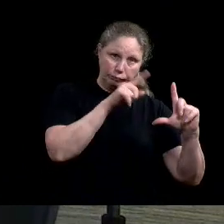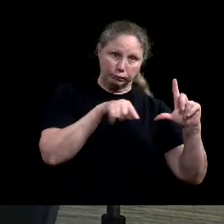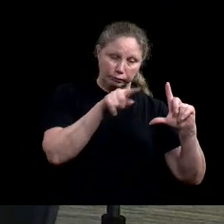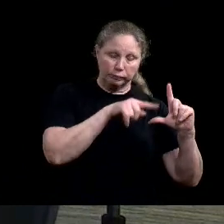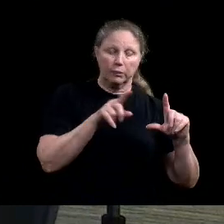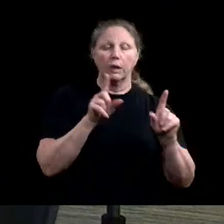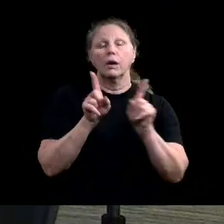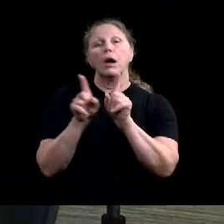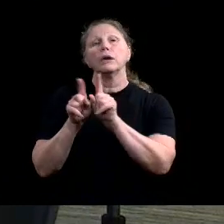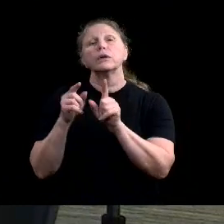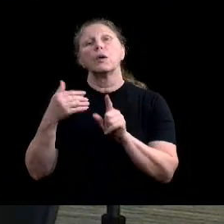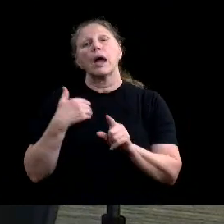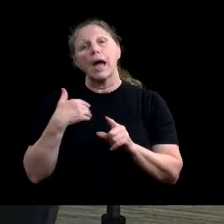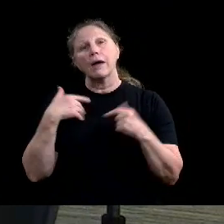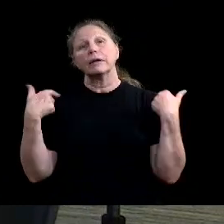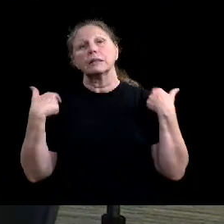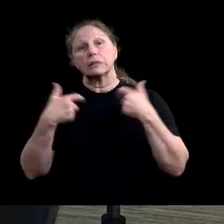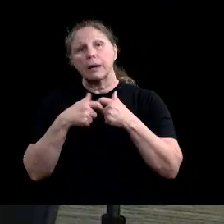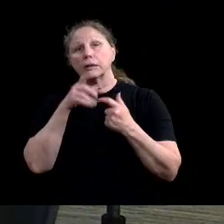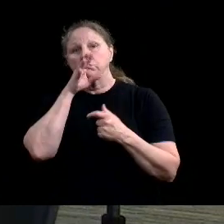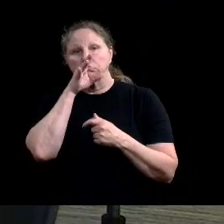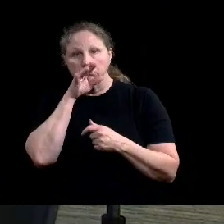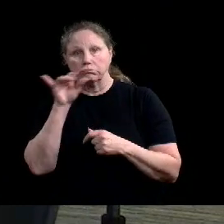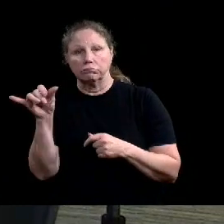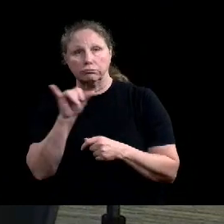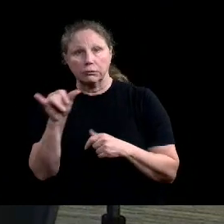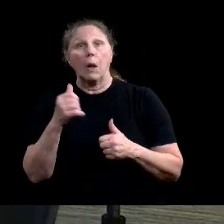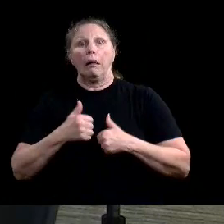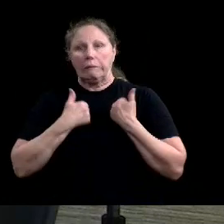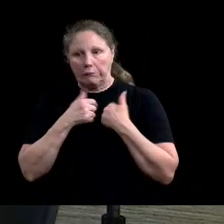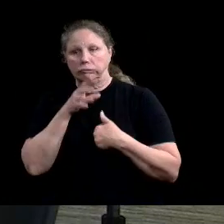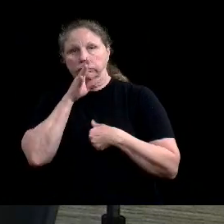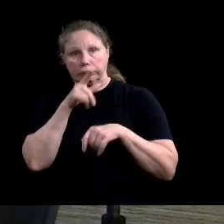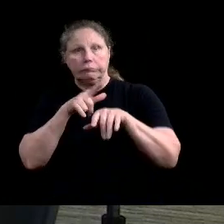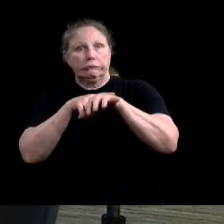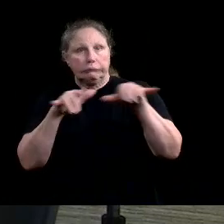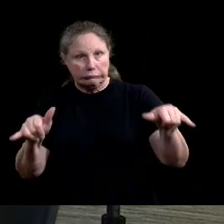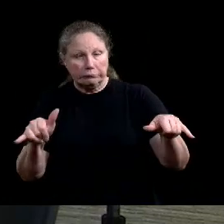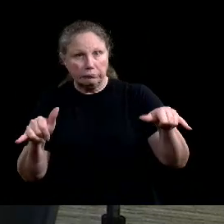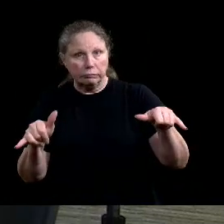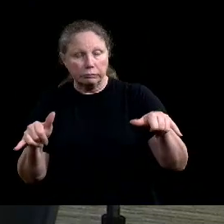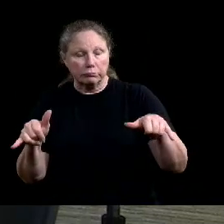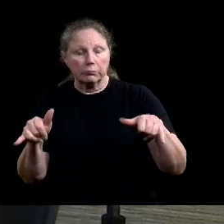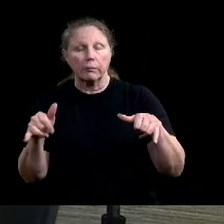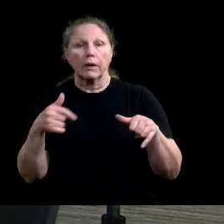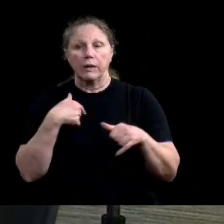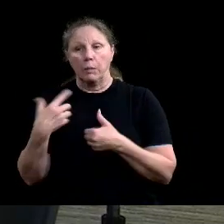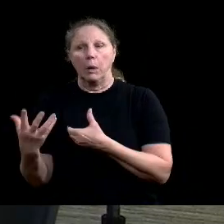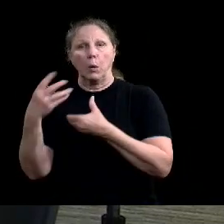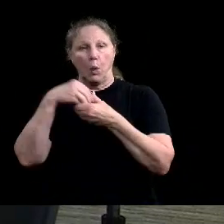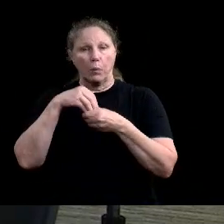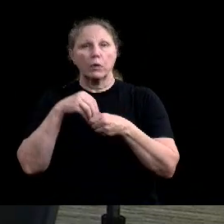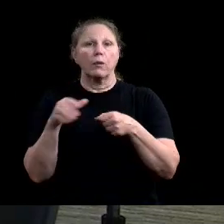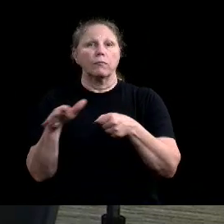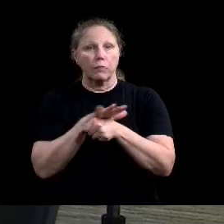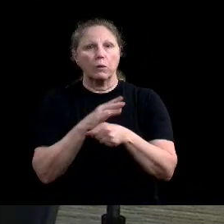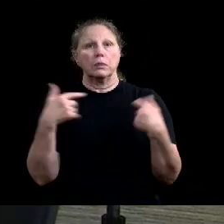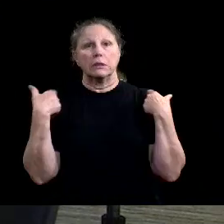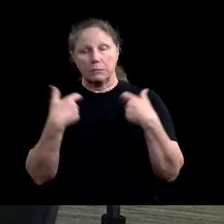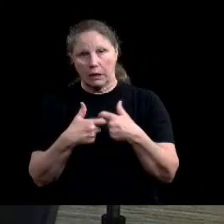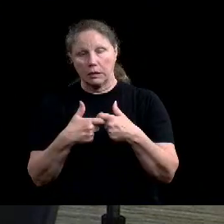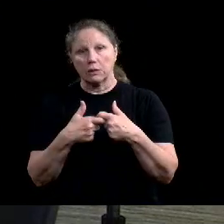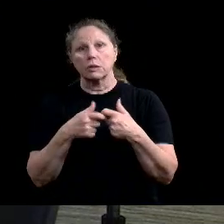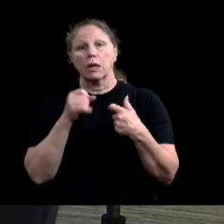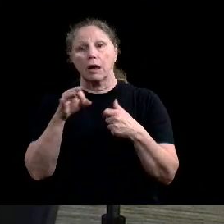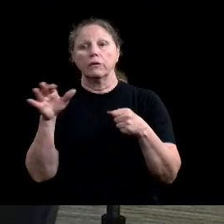doing a live translation recording that we're going to incorporate into a full Spanish version of the entire press conference that will be airing later on our